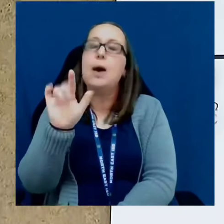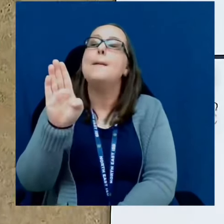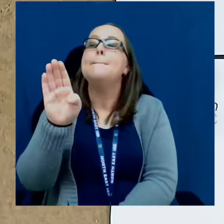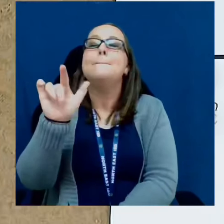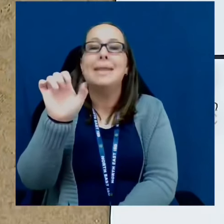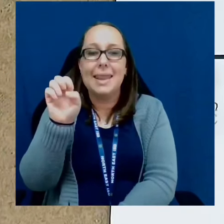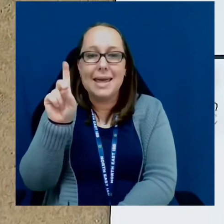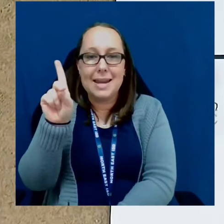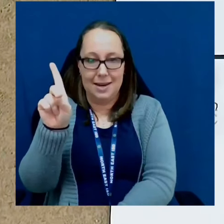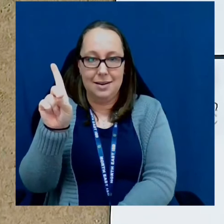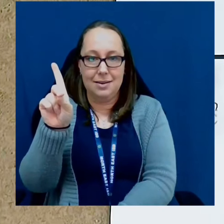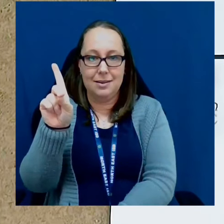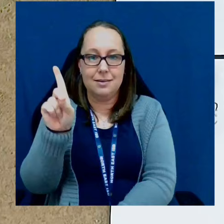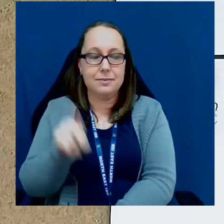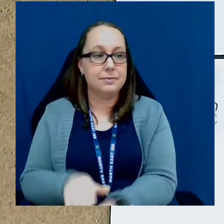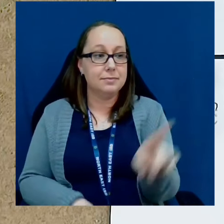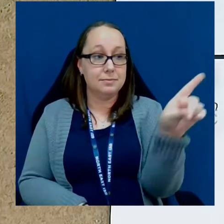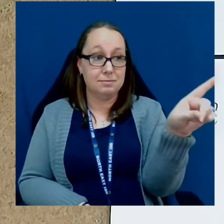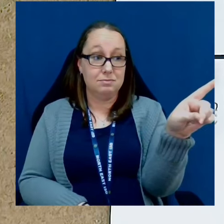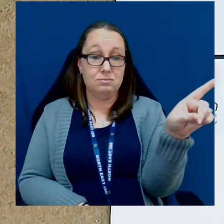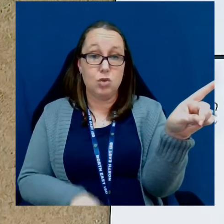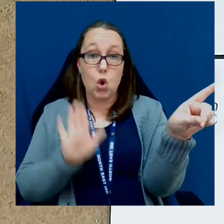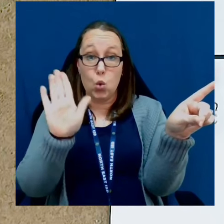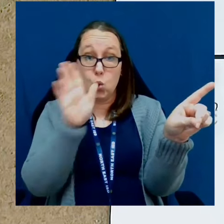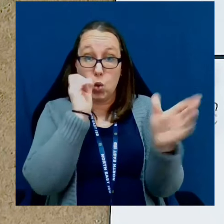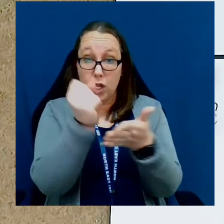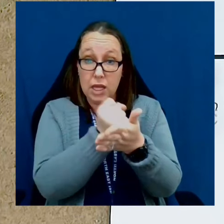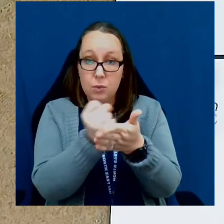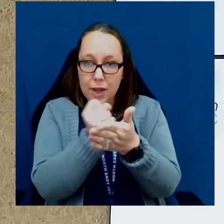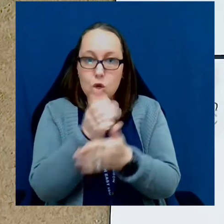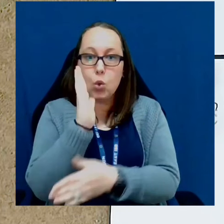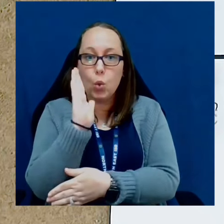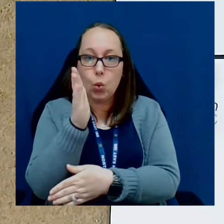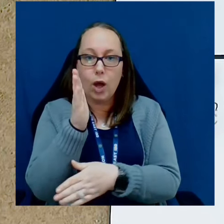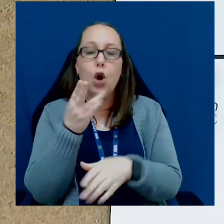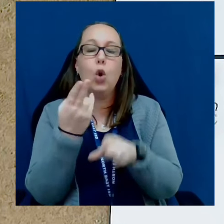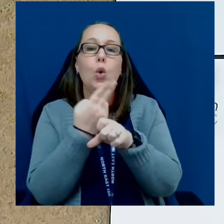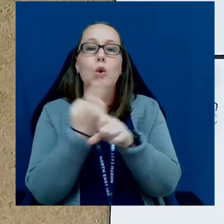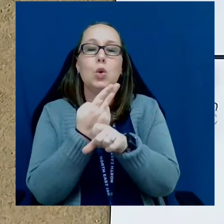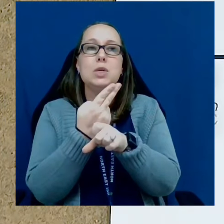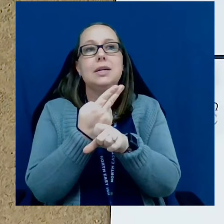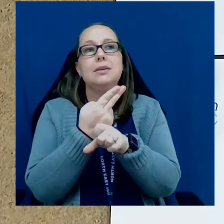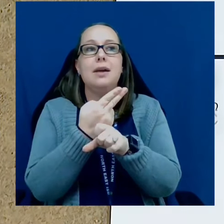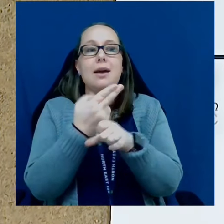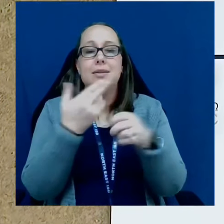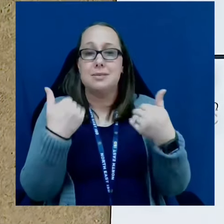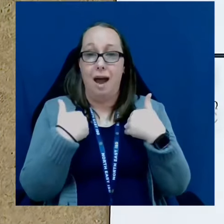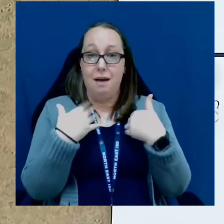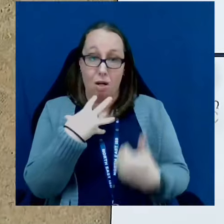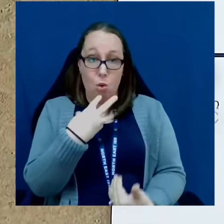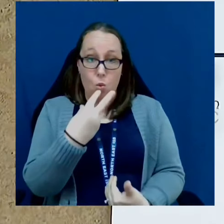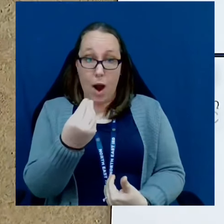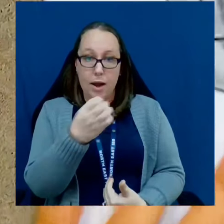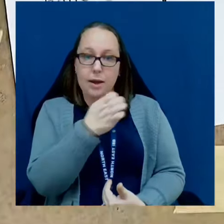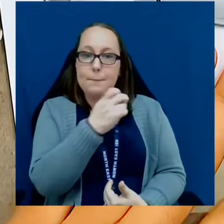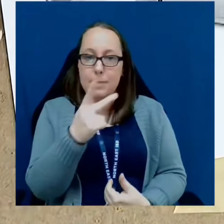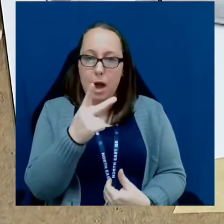your eraser. This is just as much a tool as anything else. You use it to bring back the whites in areas that you need